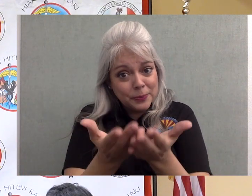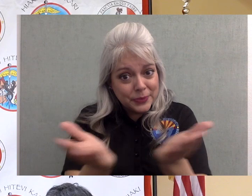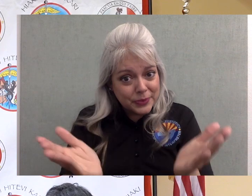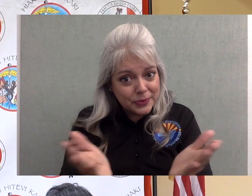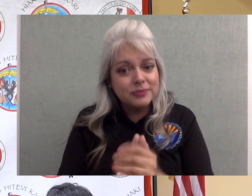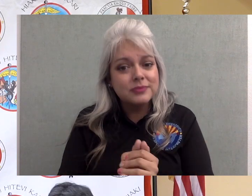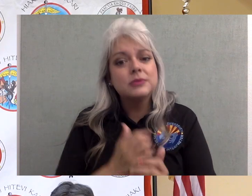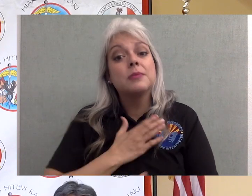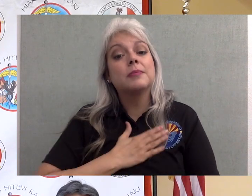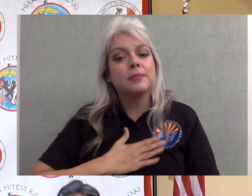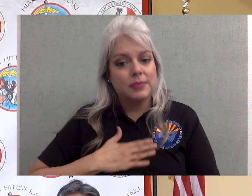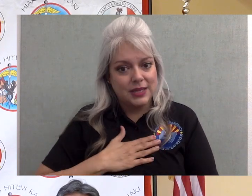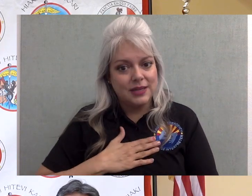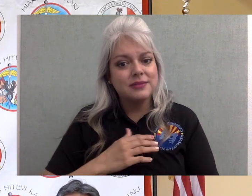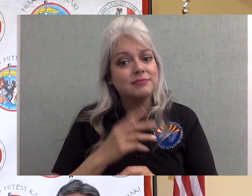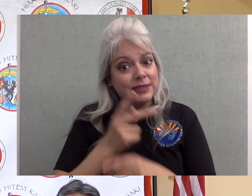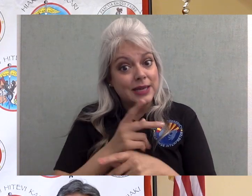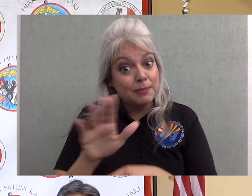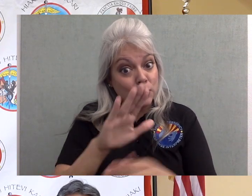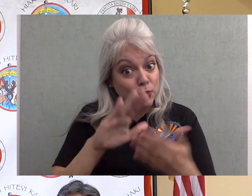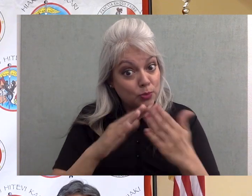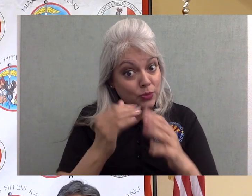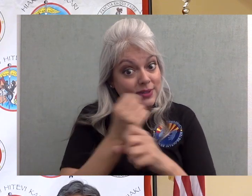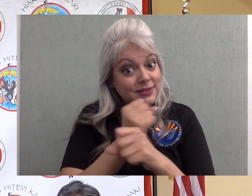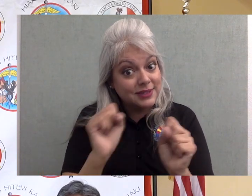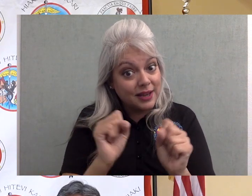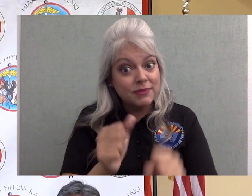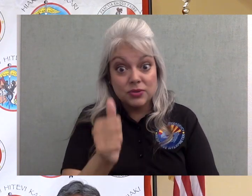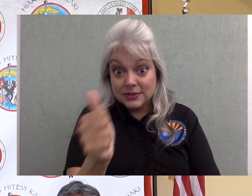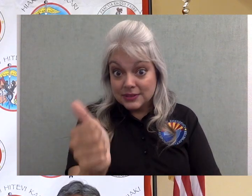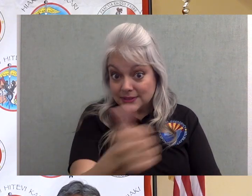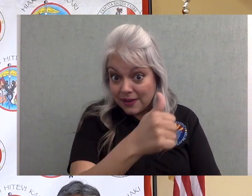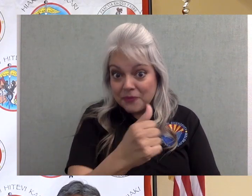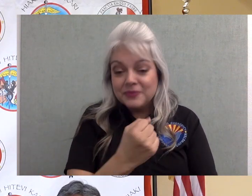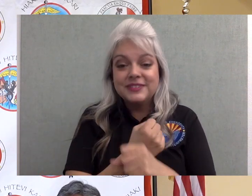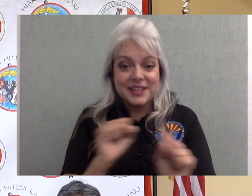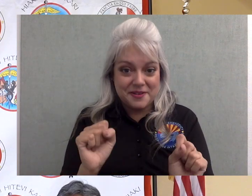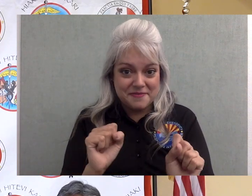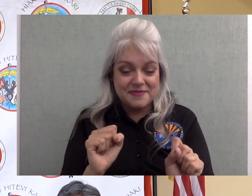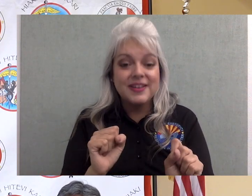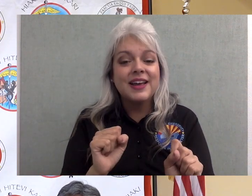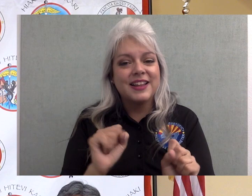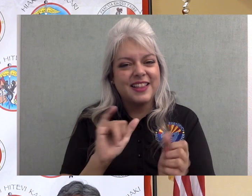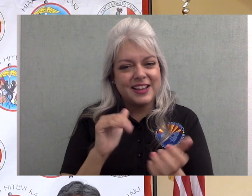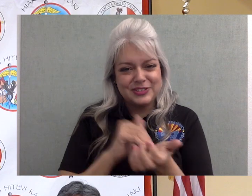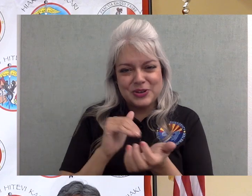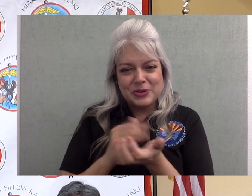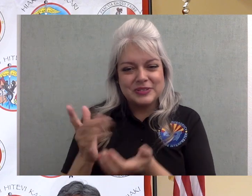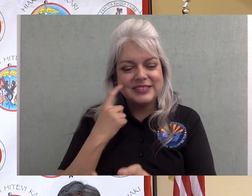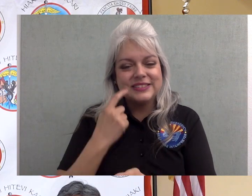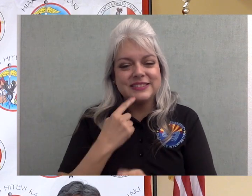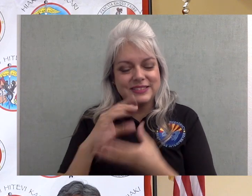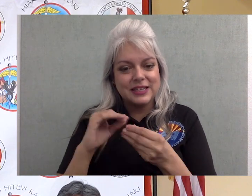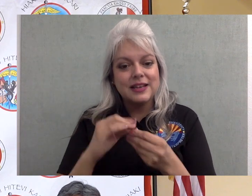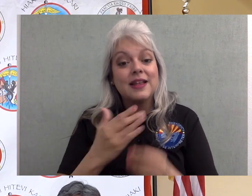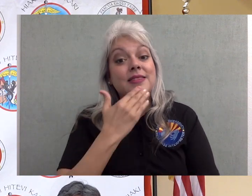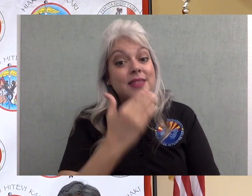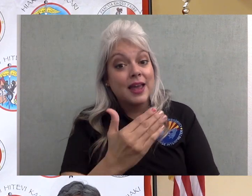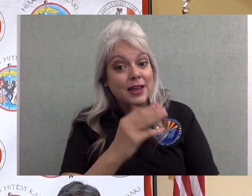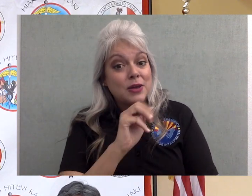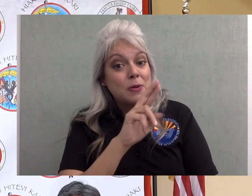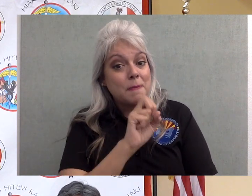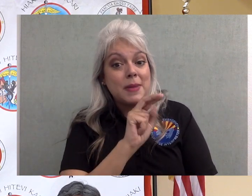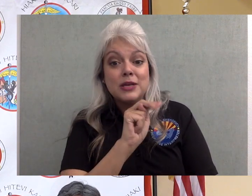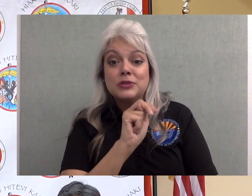So please keep the community safe, keep yourself safe. And as Dr. Renteria said, we thank Mrs. Nunez and Mr. Angel